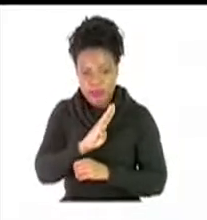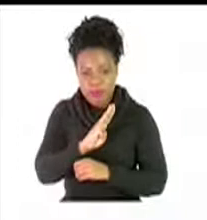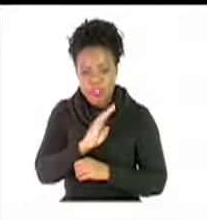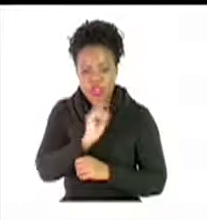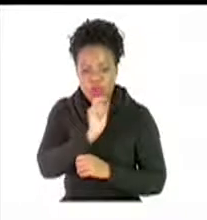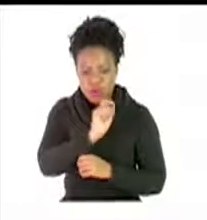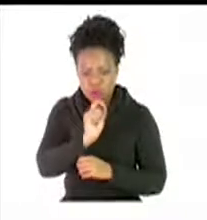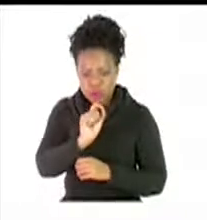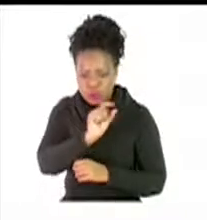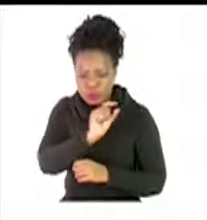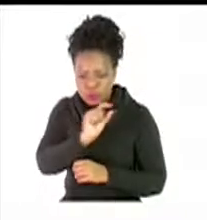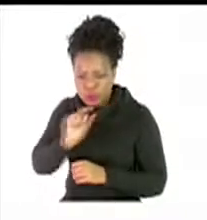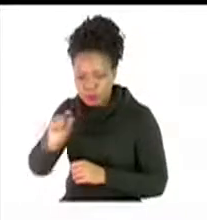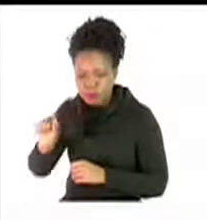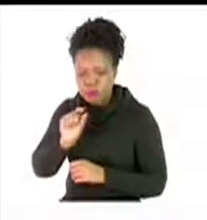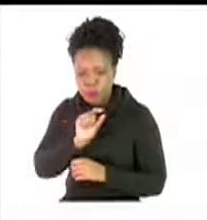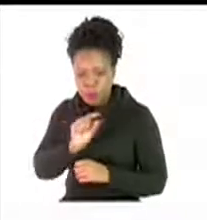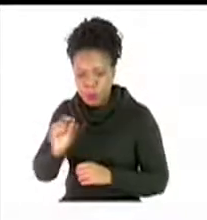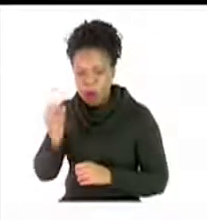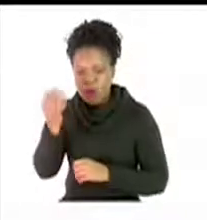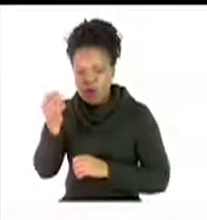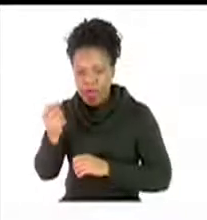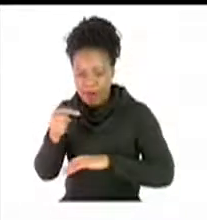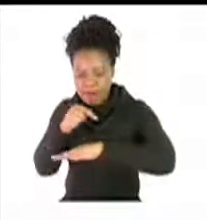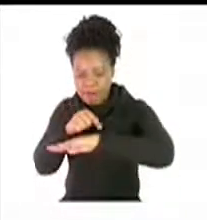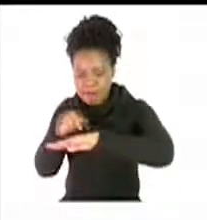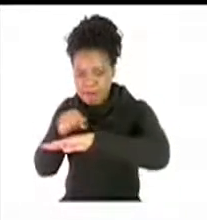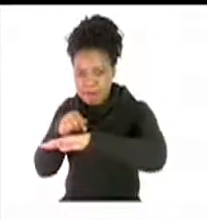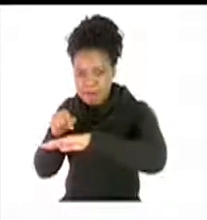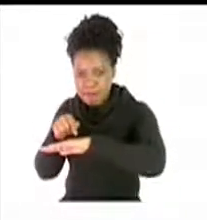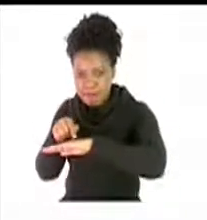and rewrite the sentences.